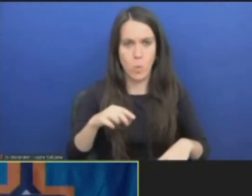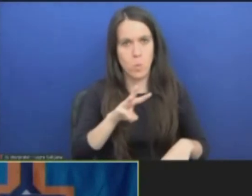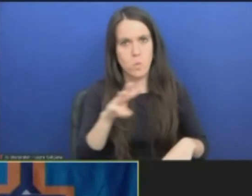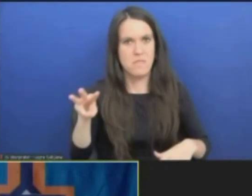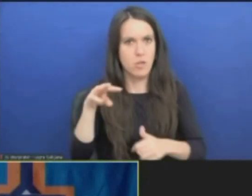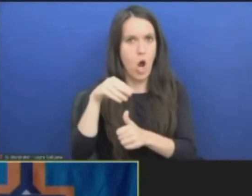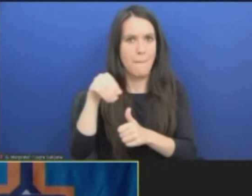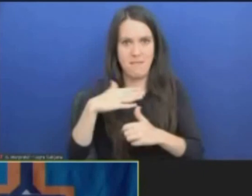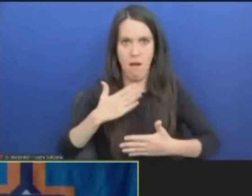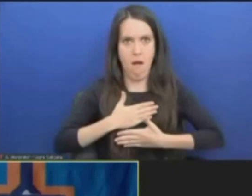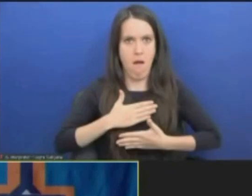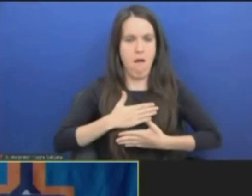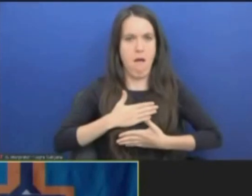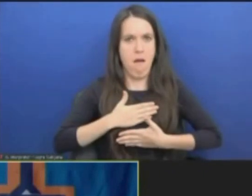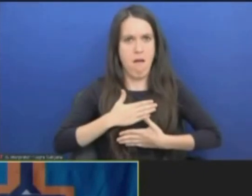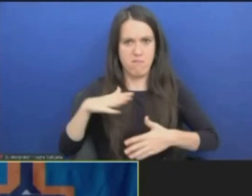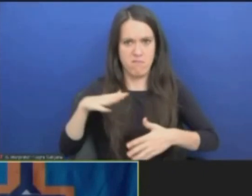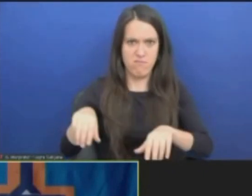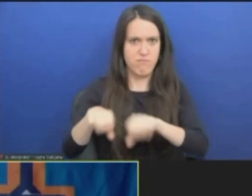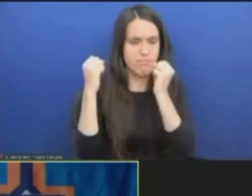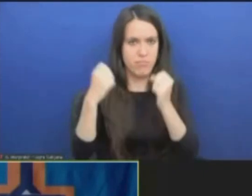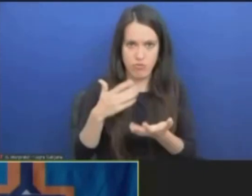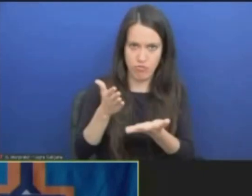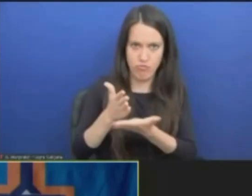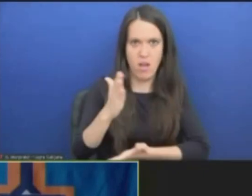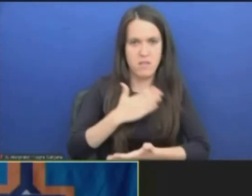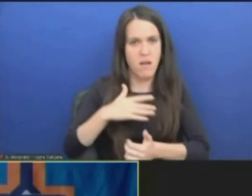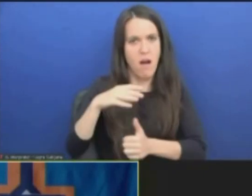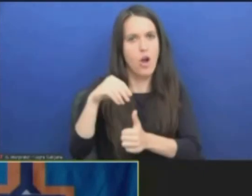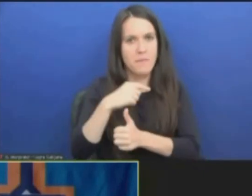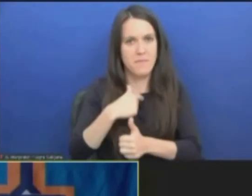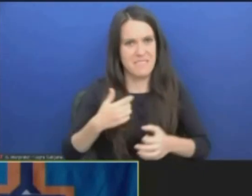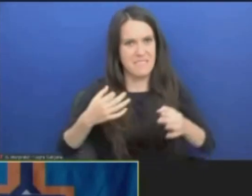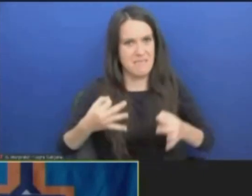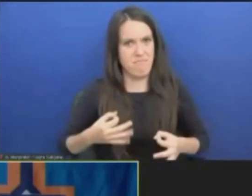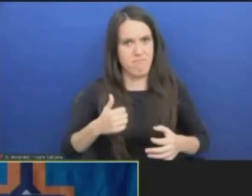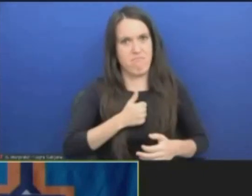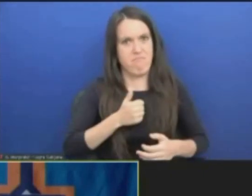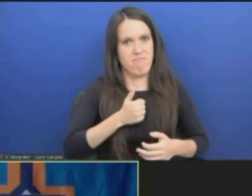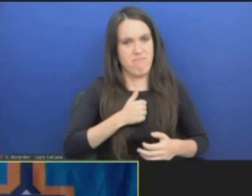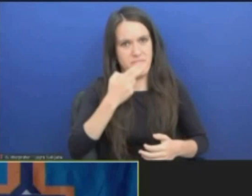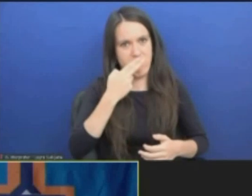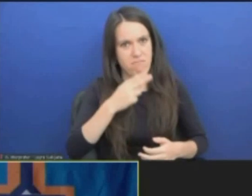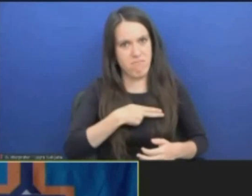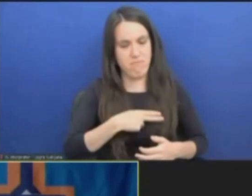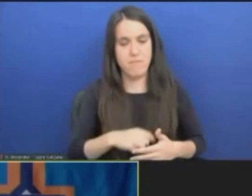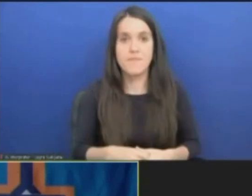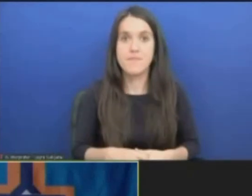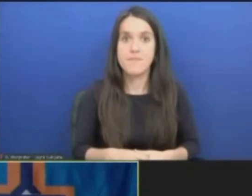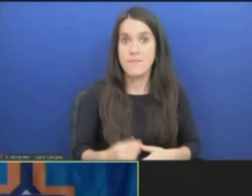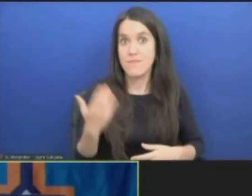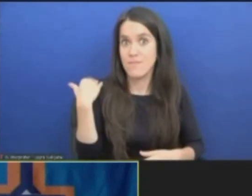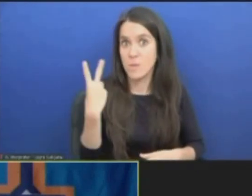its violation, and the rights of the Armenian people to self-determination. The inauguration on the 12th of April